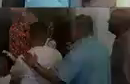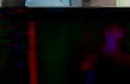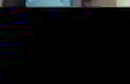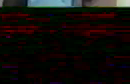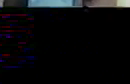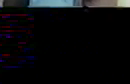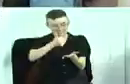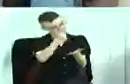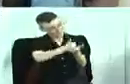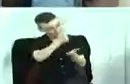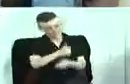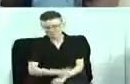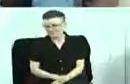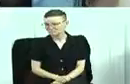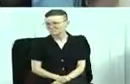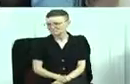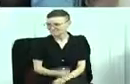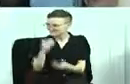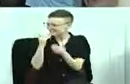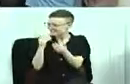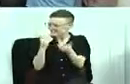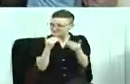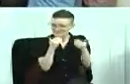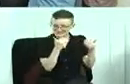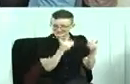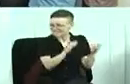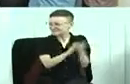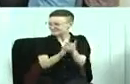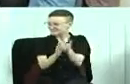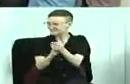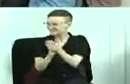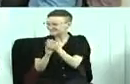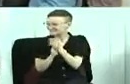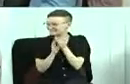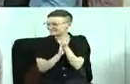Amen. Thank you.